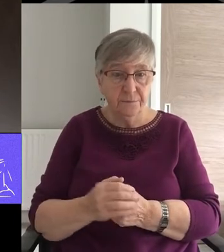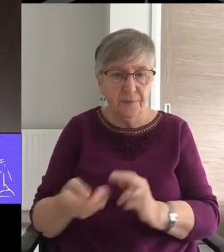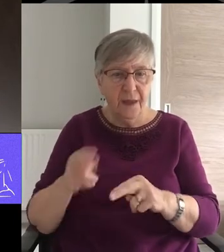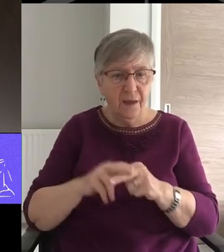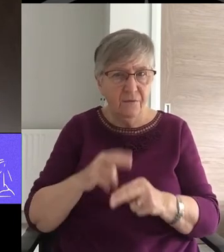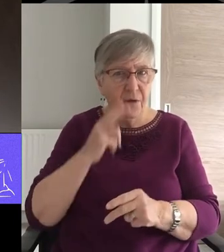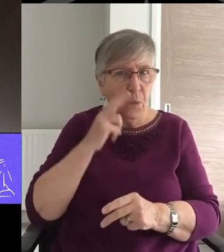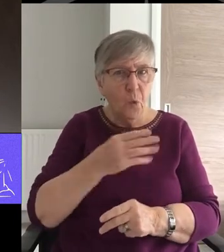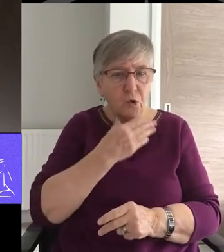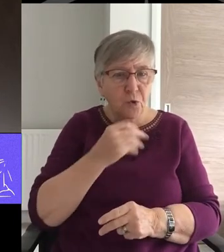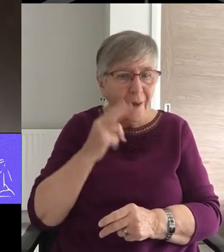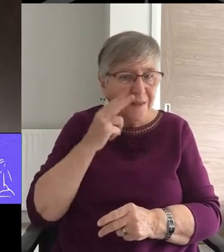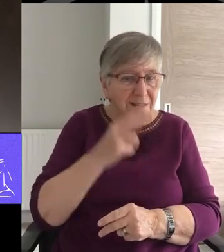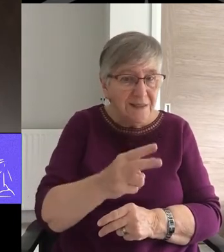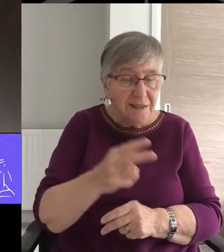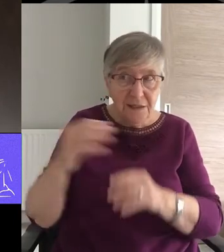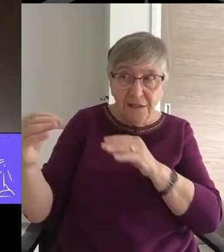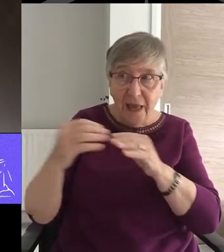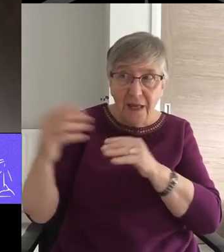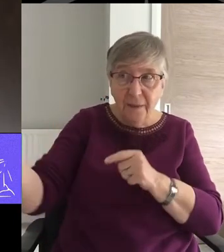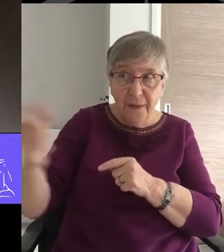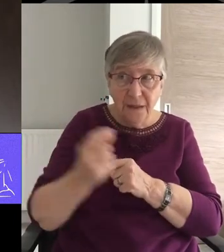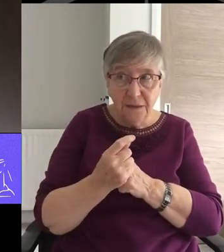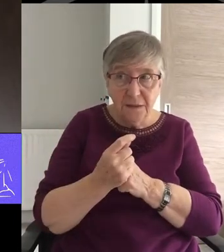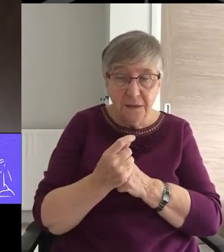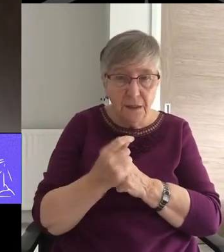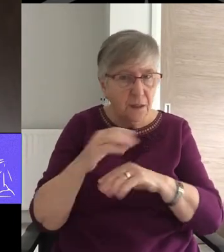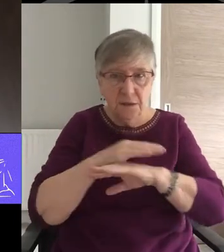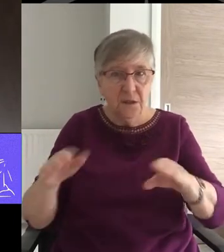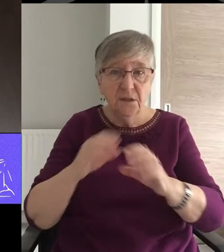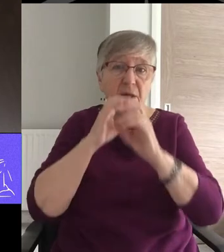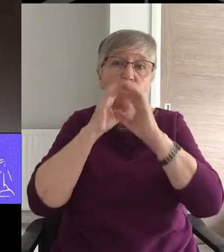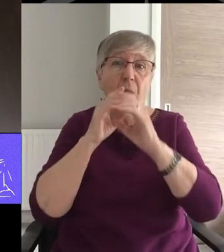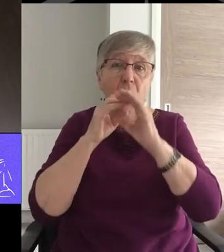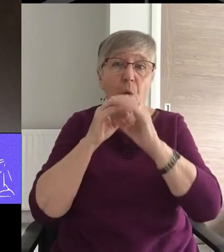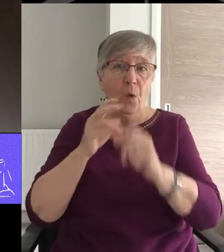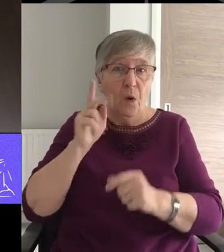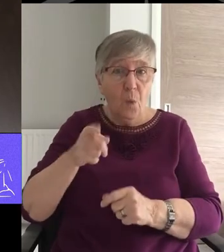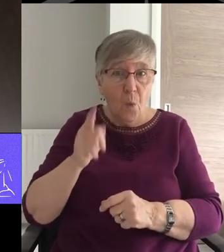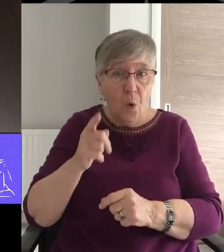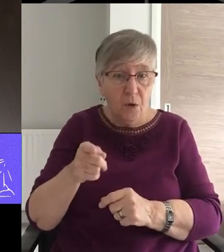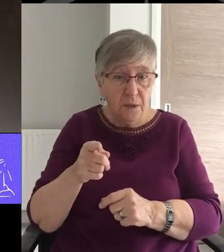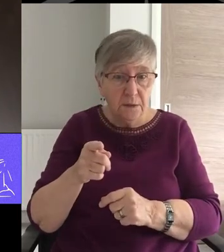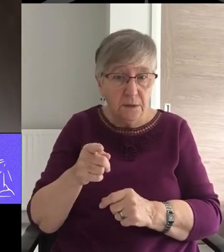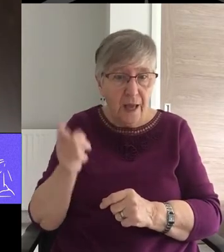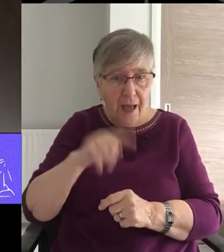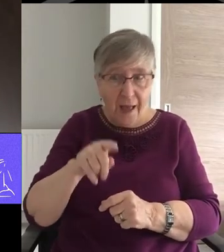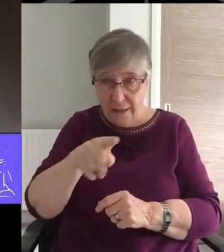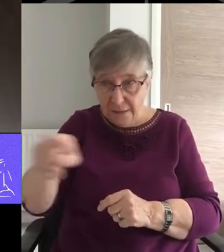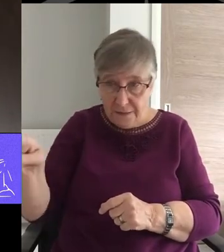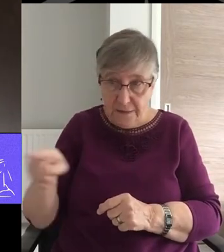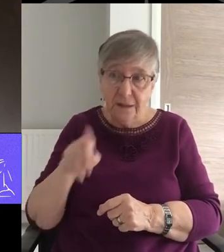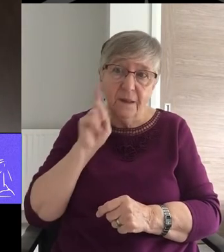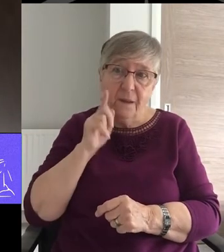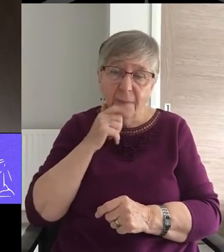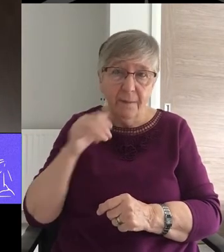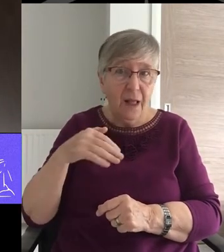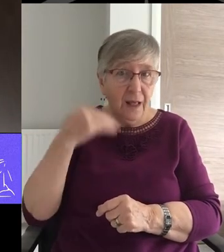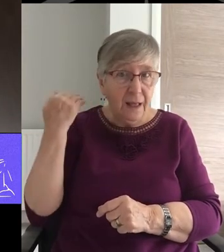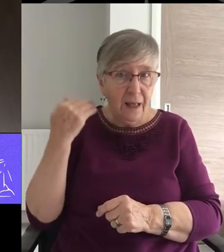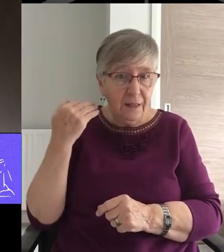But if the watchman sees the sword coming and does not blow the trumpet to warn the people, and the sword comes and takes someone's